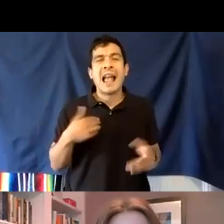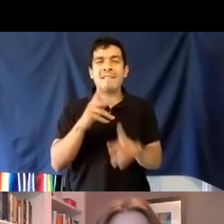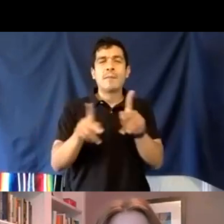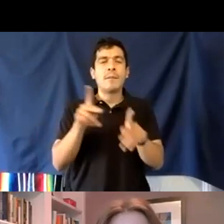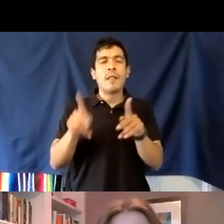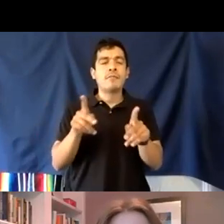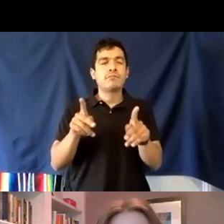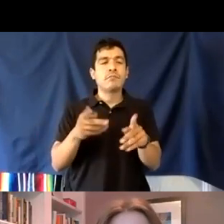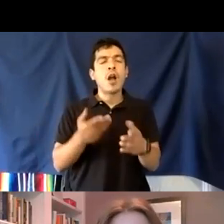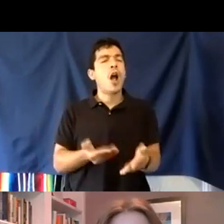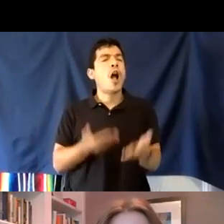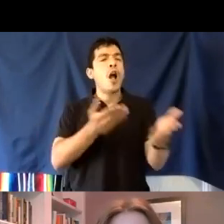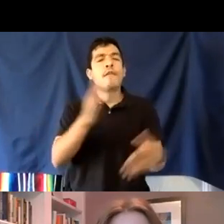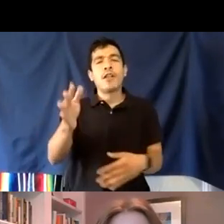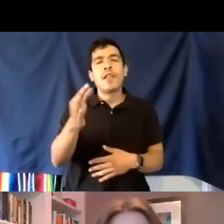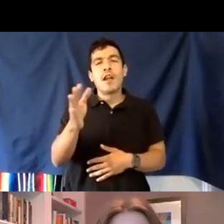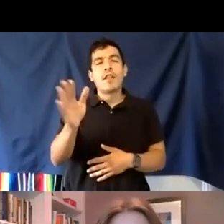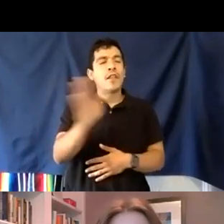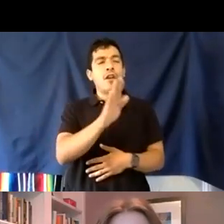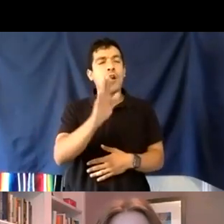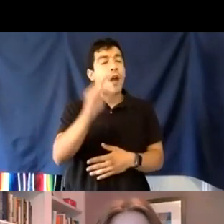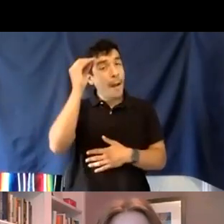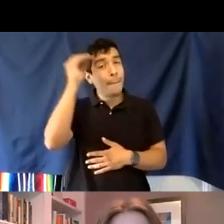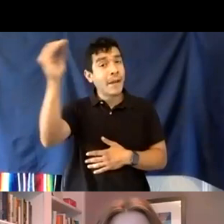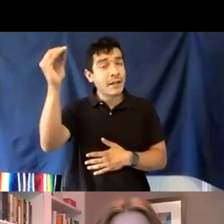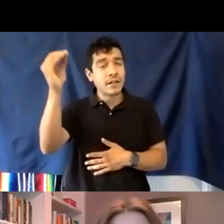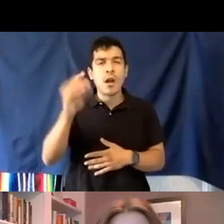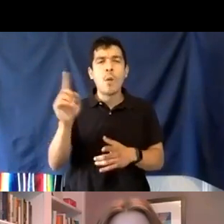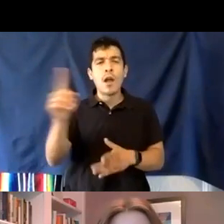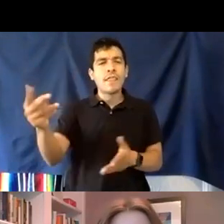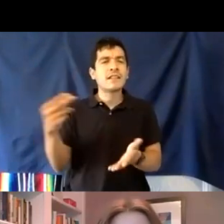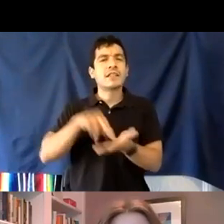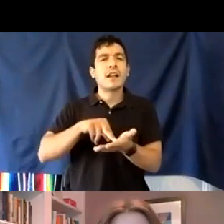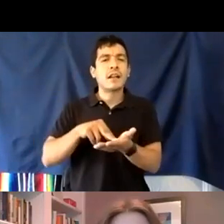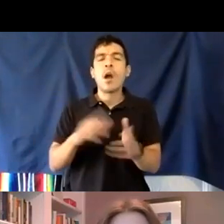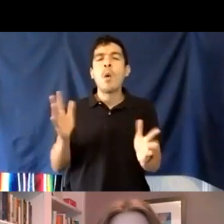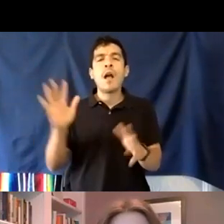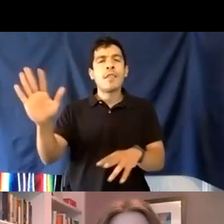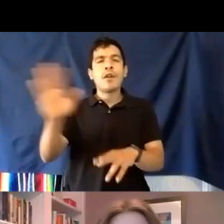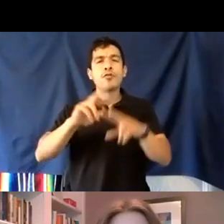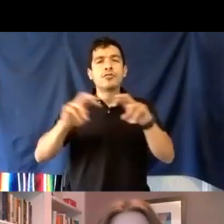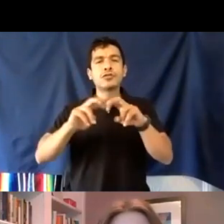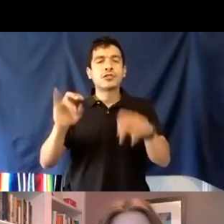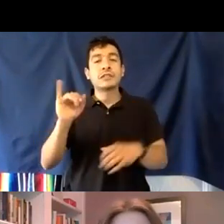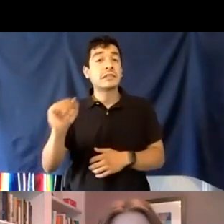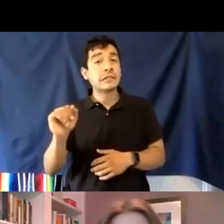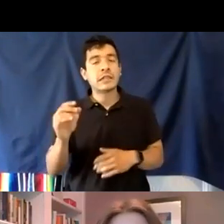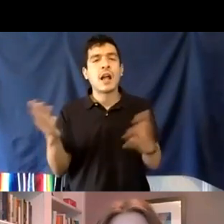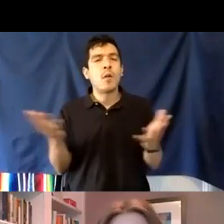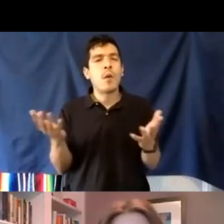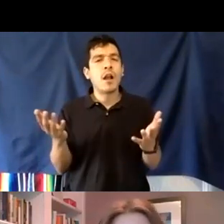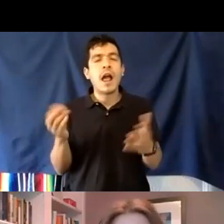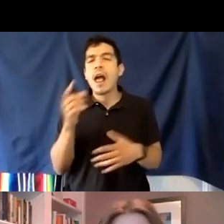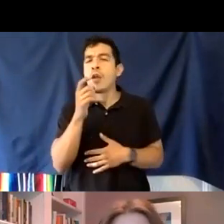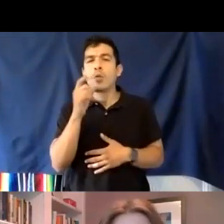know, offer a few thoughts on from where they stand, you know, what research is and how it is and